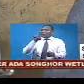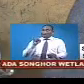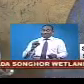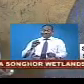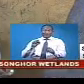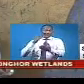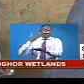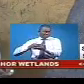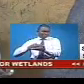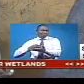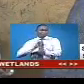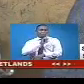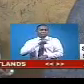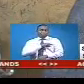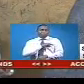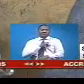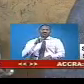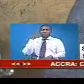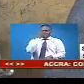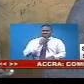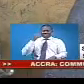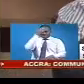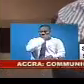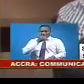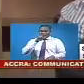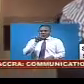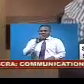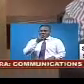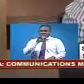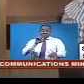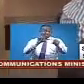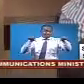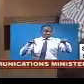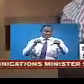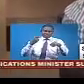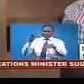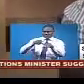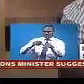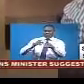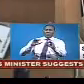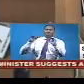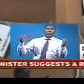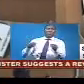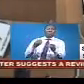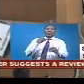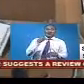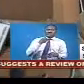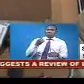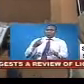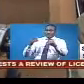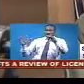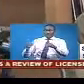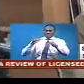Cup and hopefully qualify us to play in the Euro-Africa zone. To participate in this competition, organizers